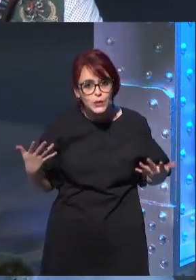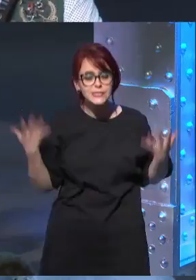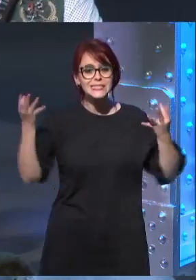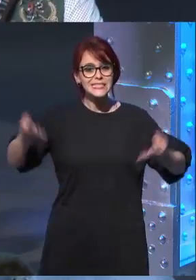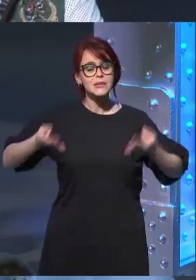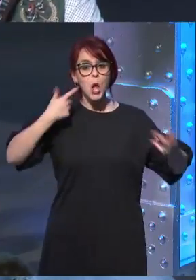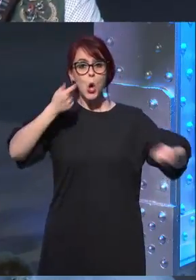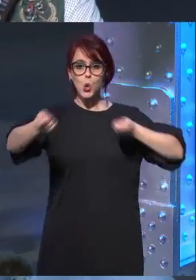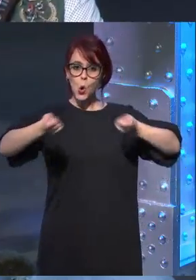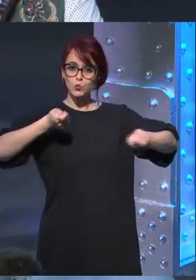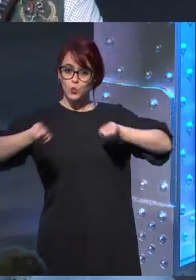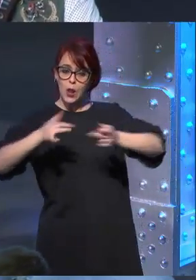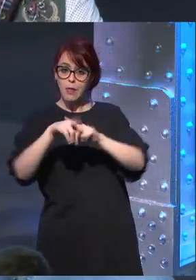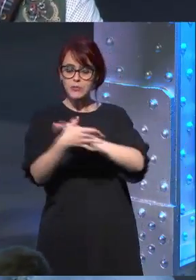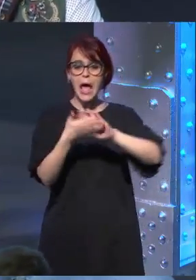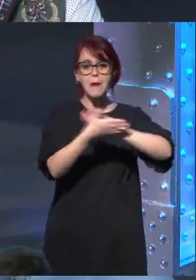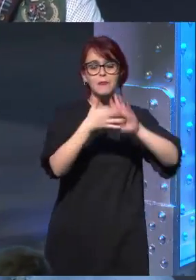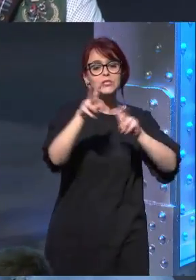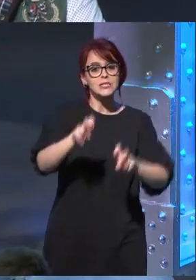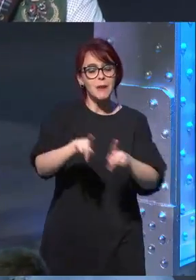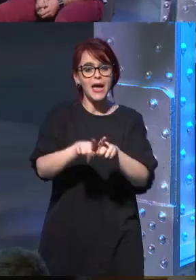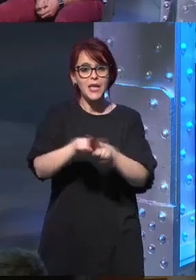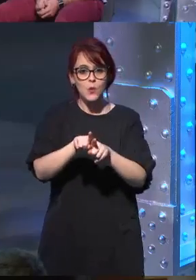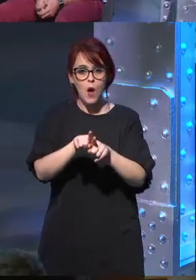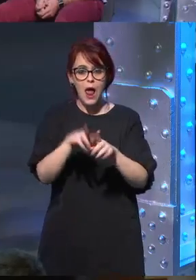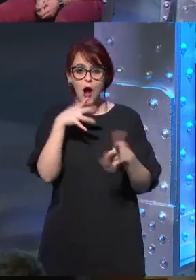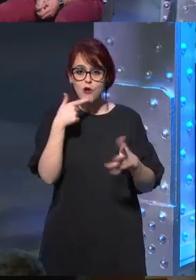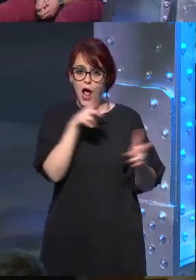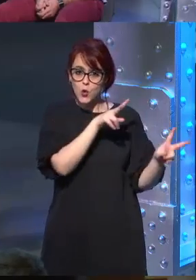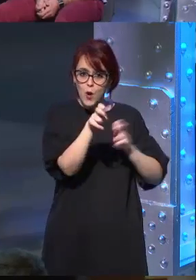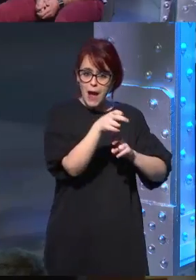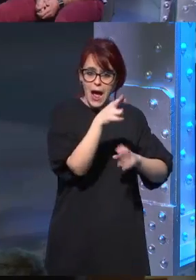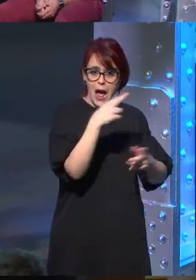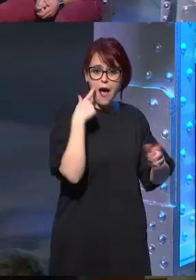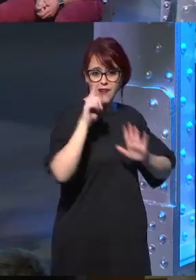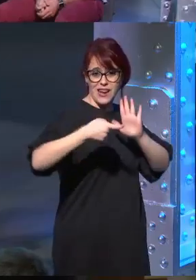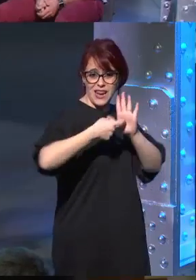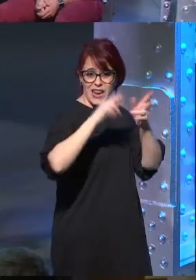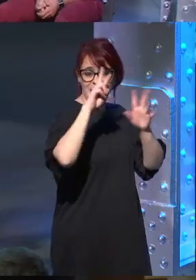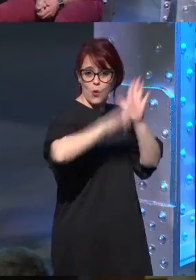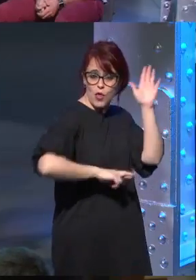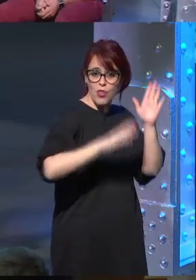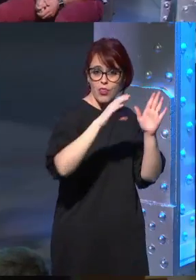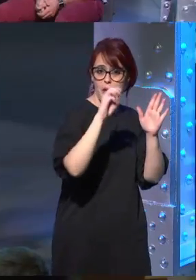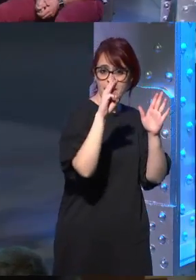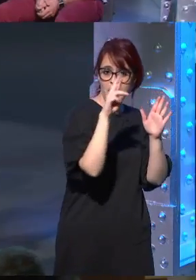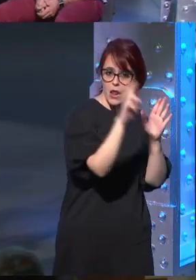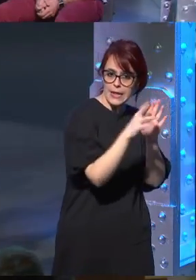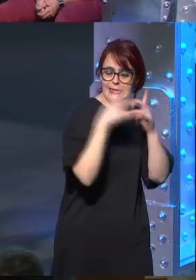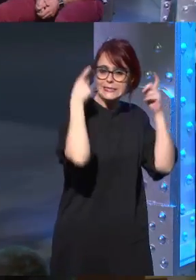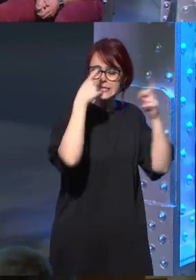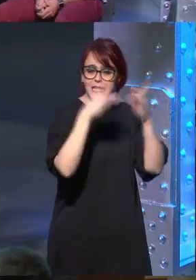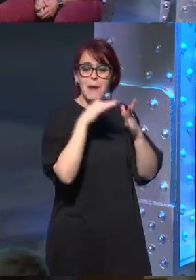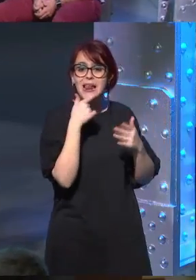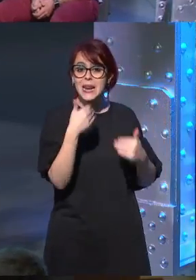be aware and to apply safety measures. So the legislation that will come into force this year,